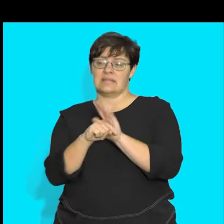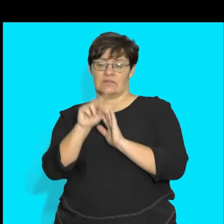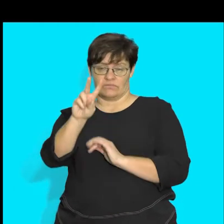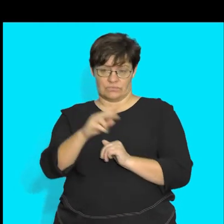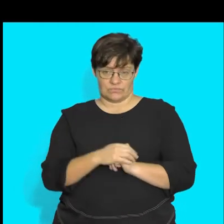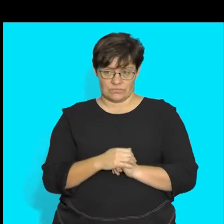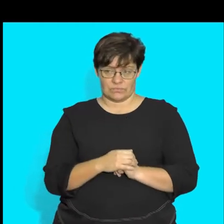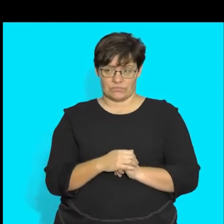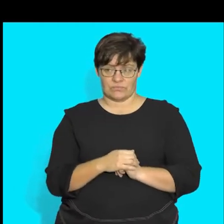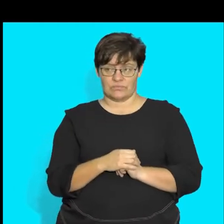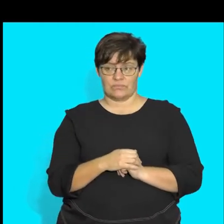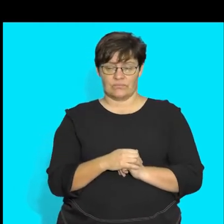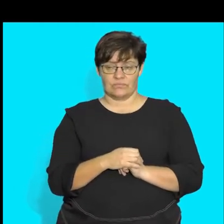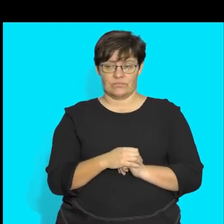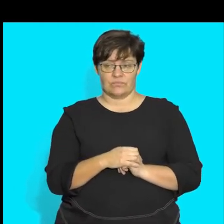2.